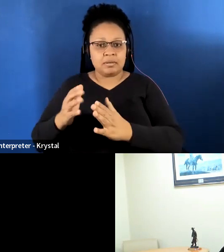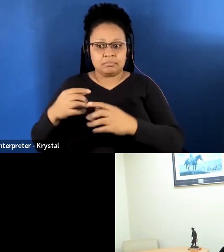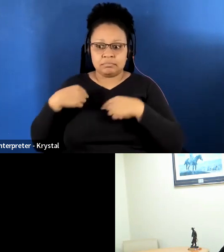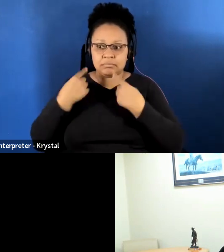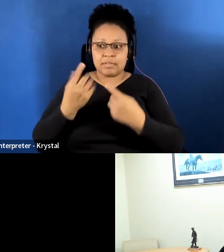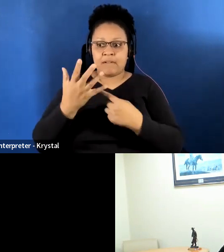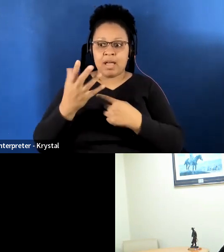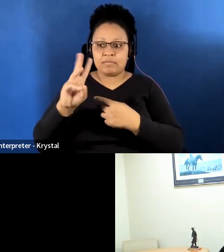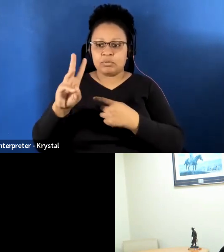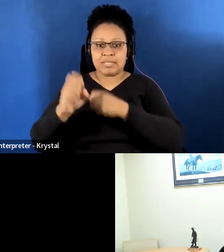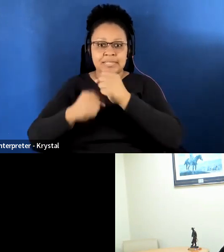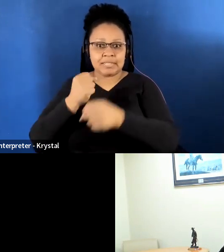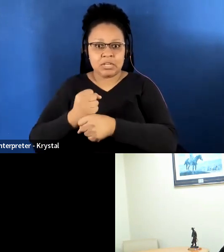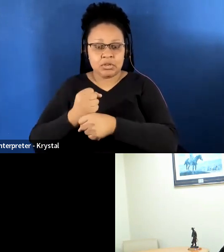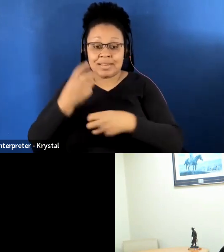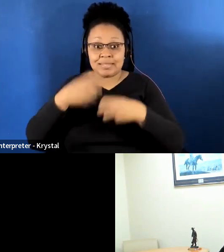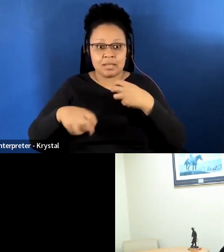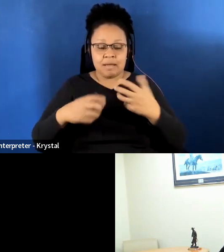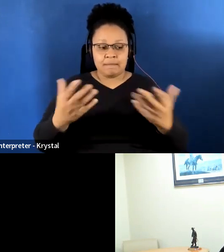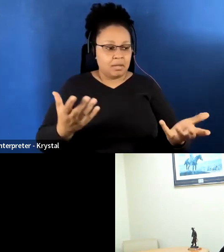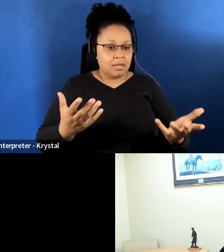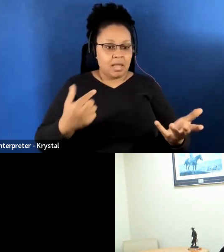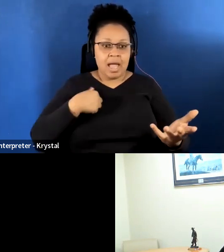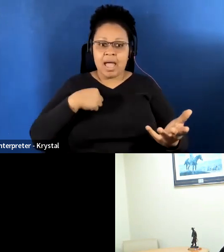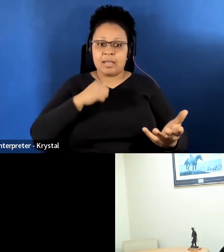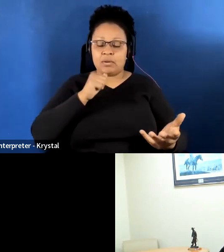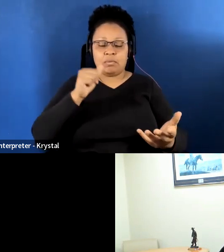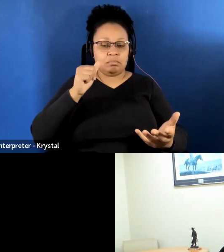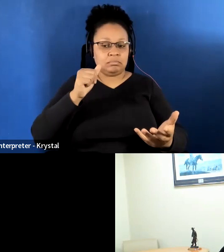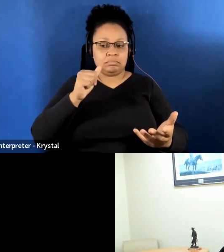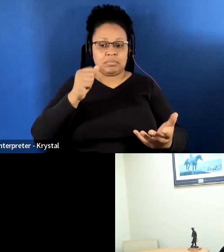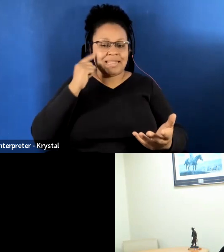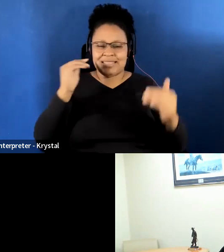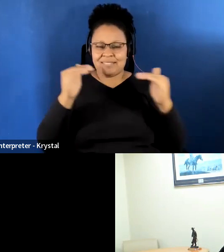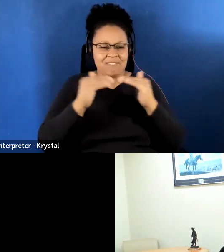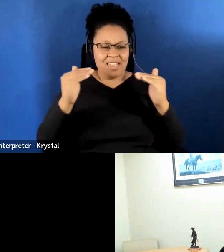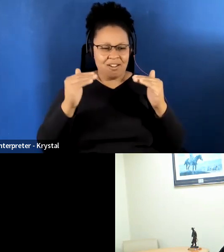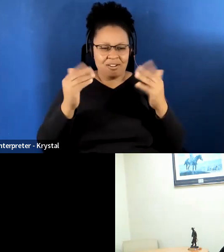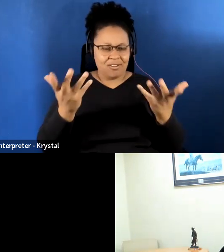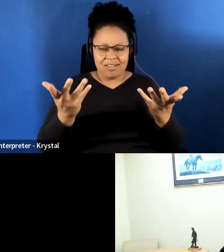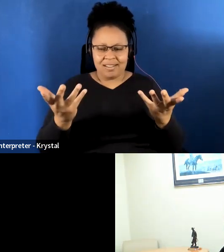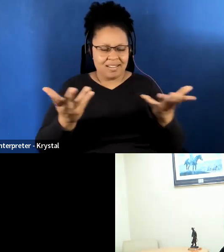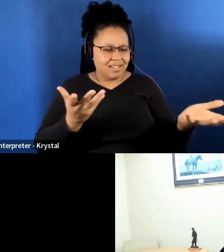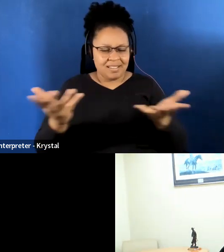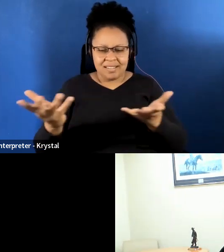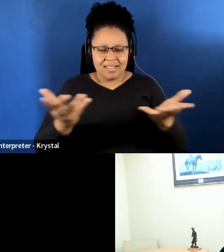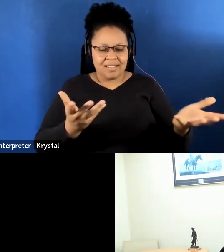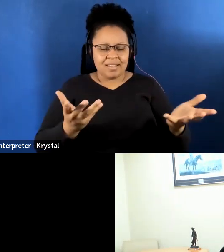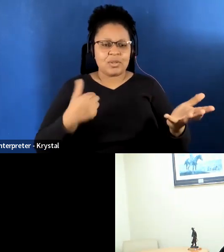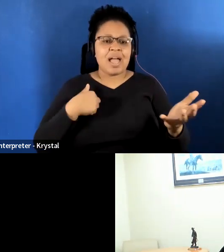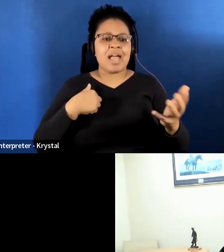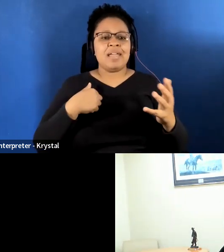is a difficult pill to swallow because I don't believe that's fair. You know what I mean? And so I